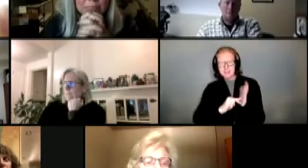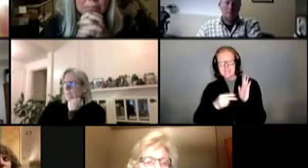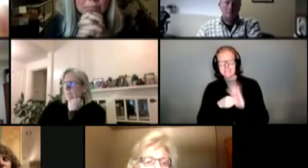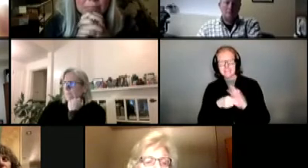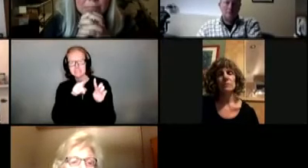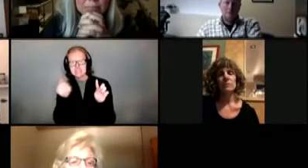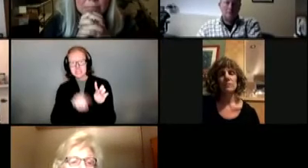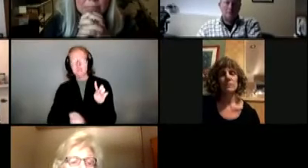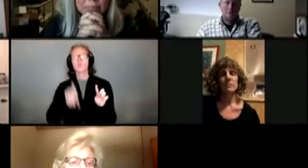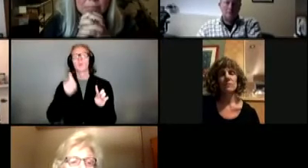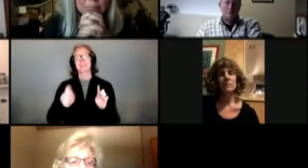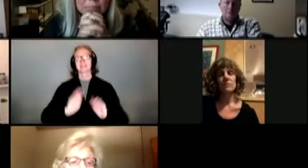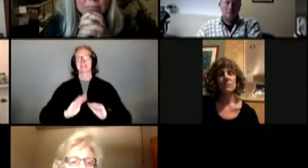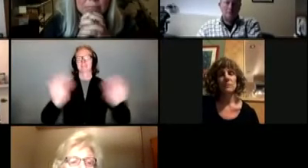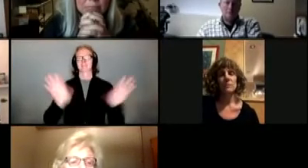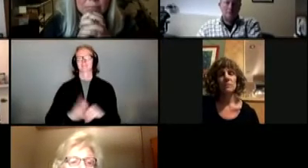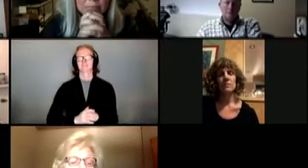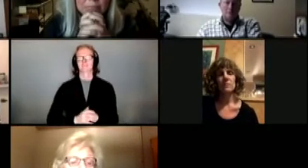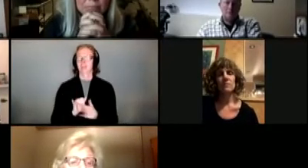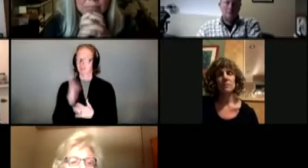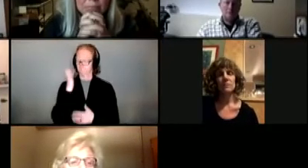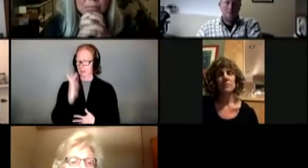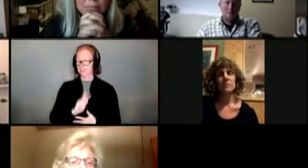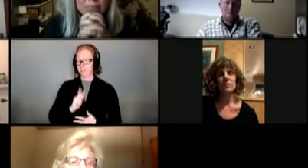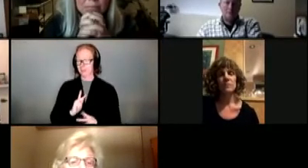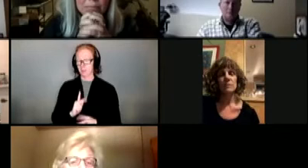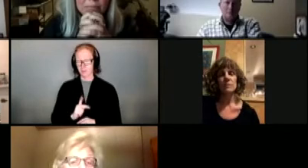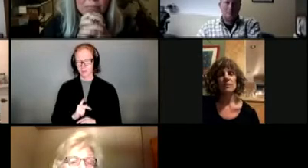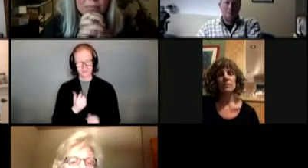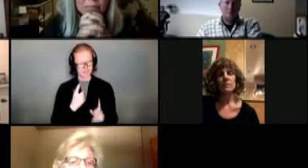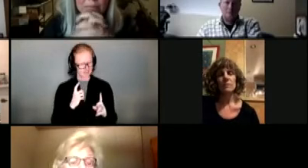are, what is the word I'm looking for?